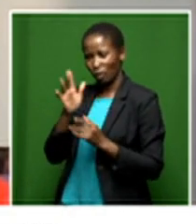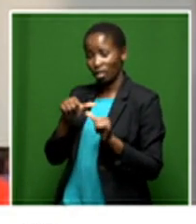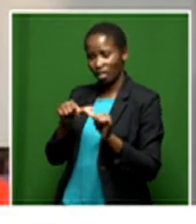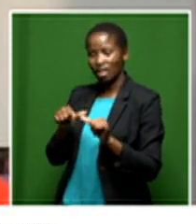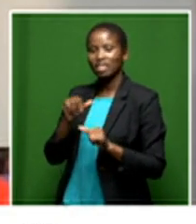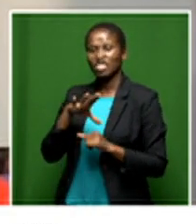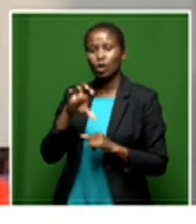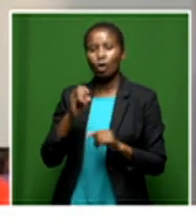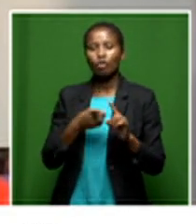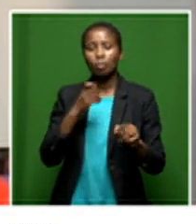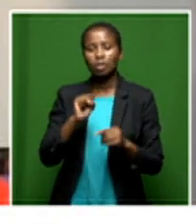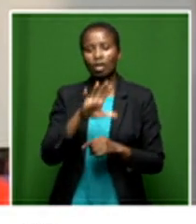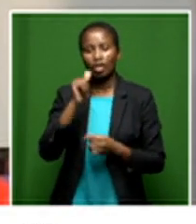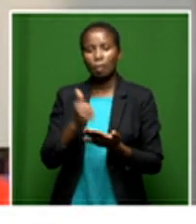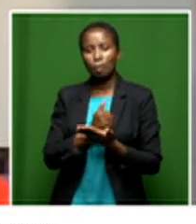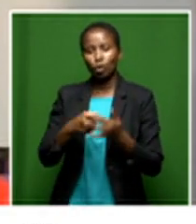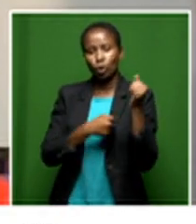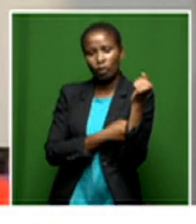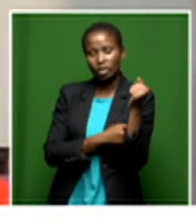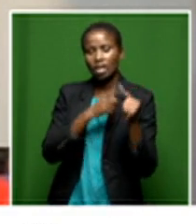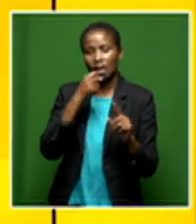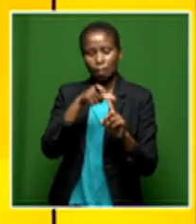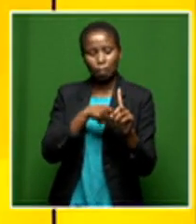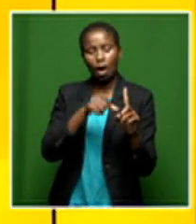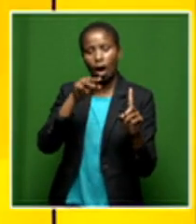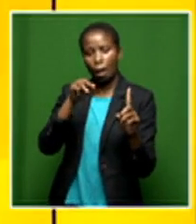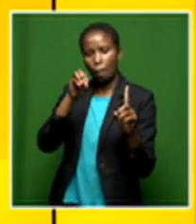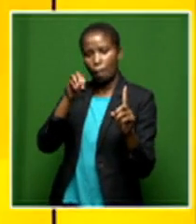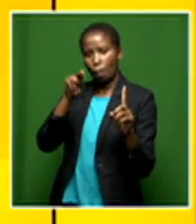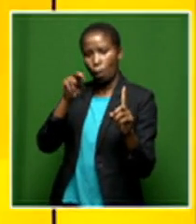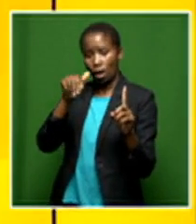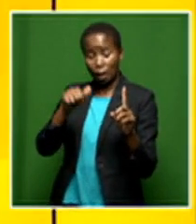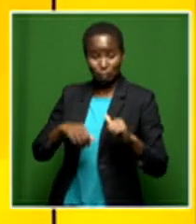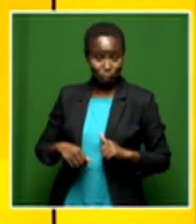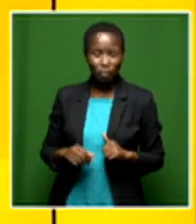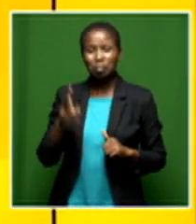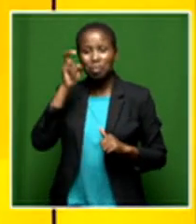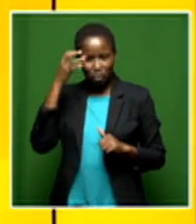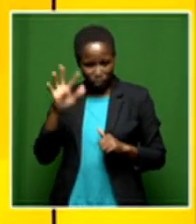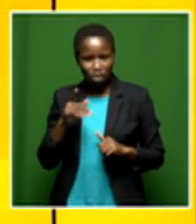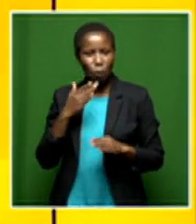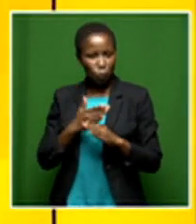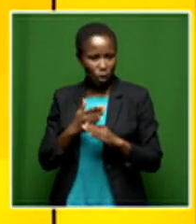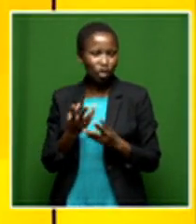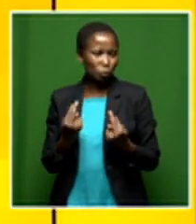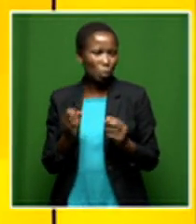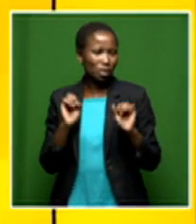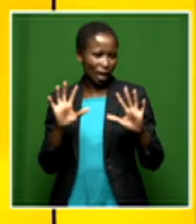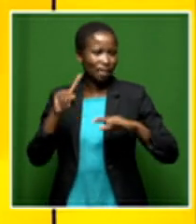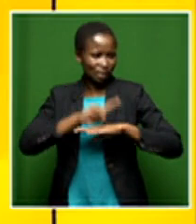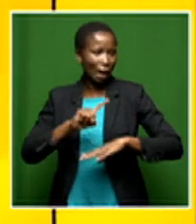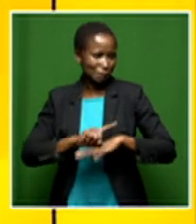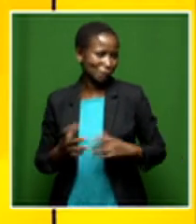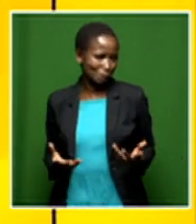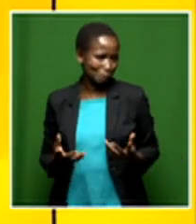CEO of the South African Post Office, Nomkhita Mona, and as you heard, she's been in the job for only 10 days,